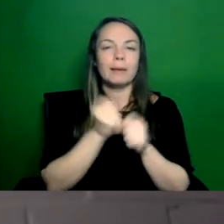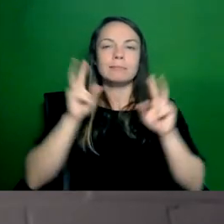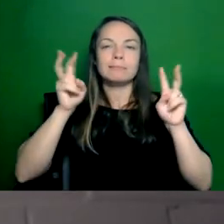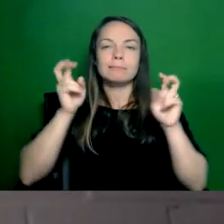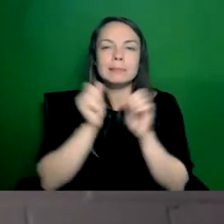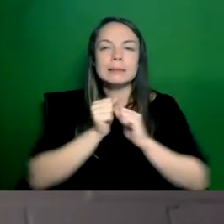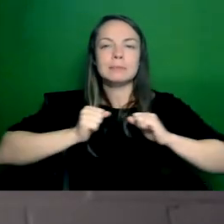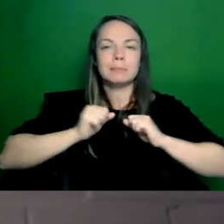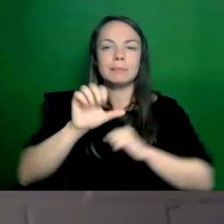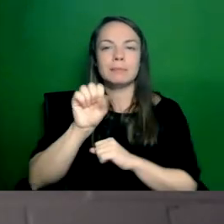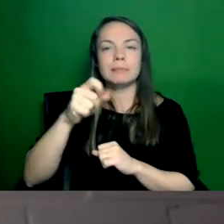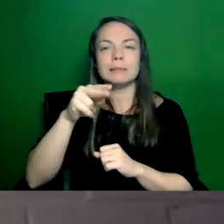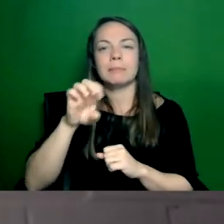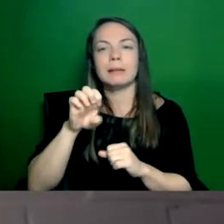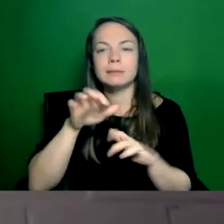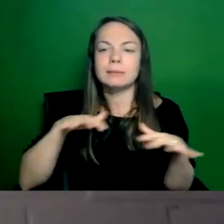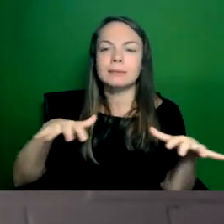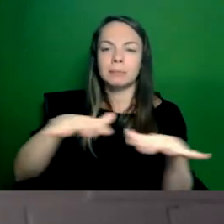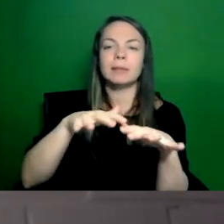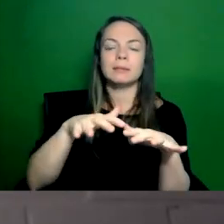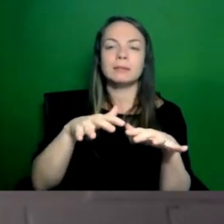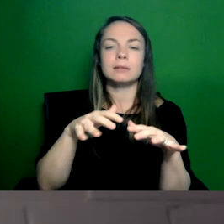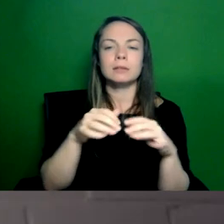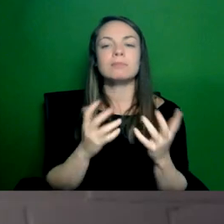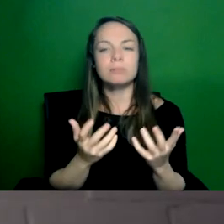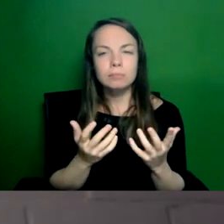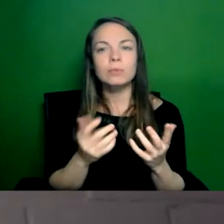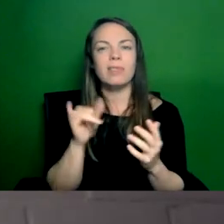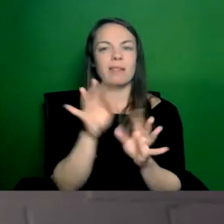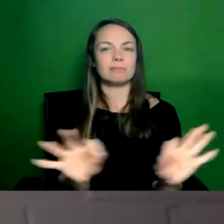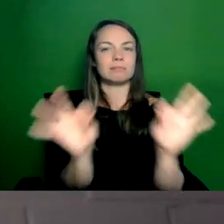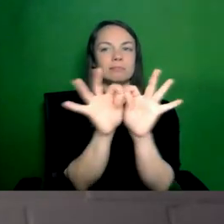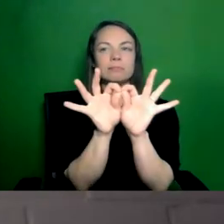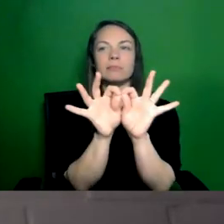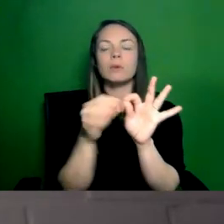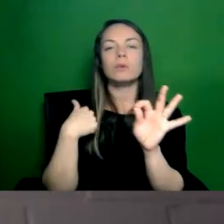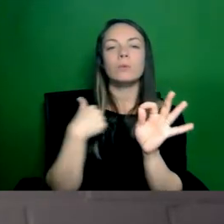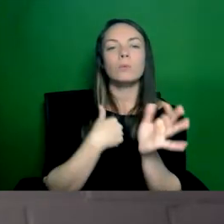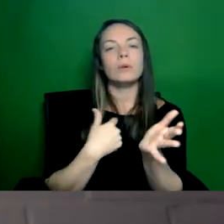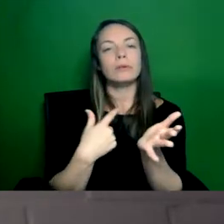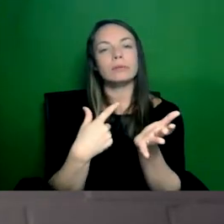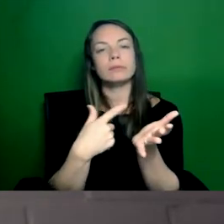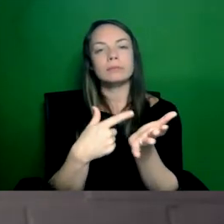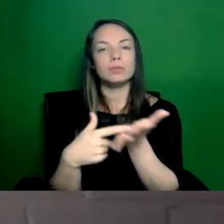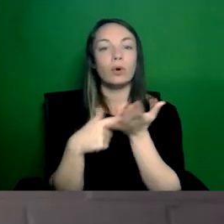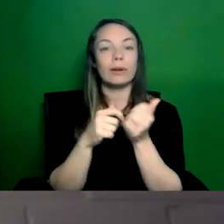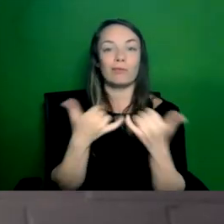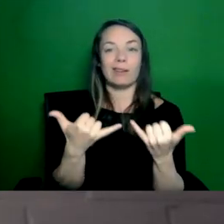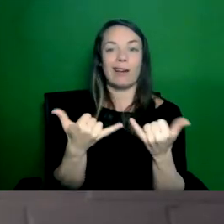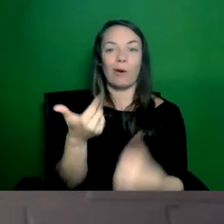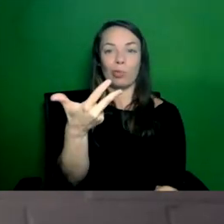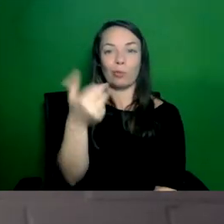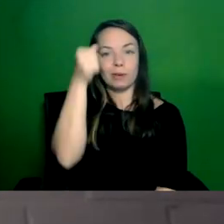that's the one of the keys, is that, you know, when we're talking with three men